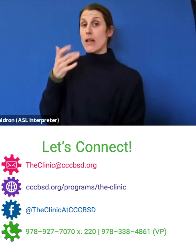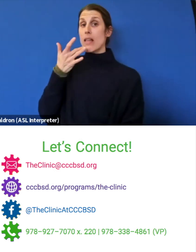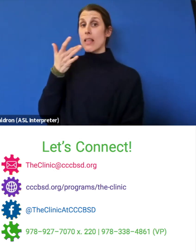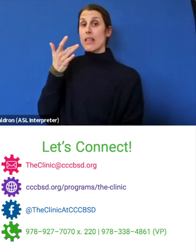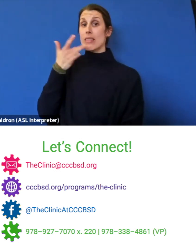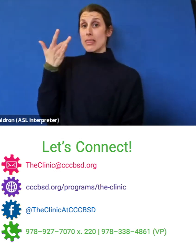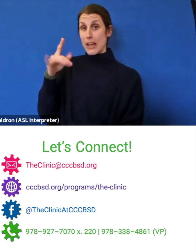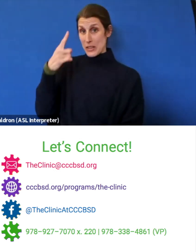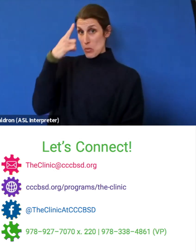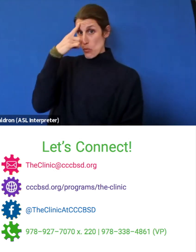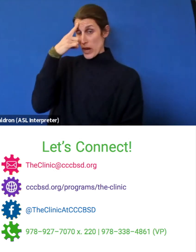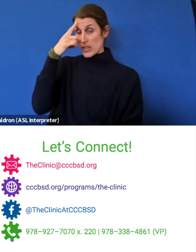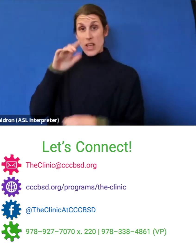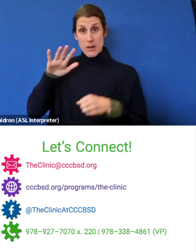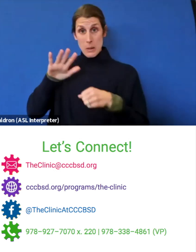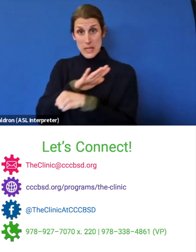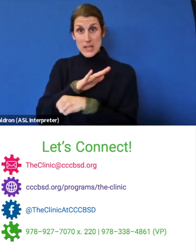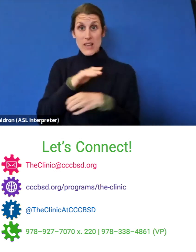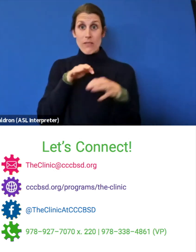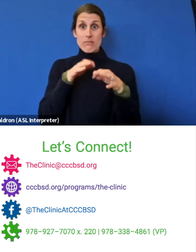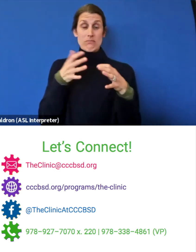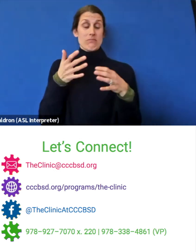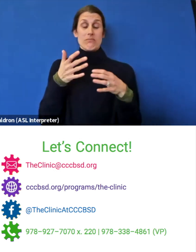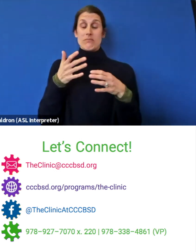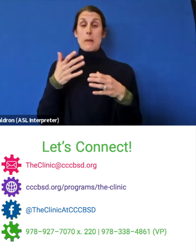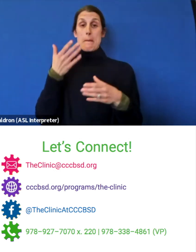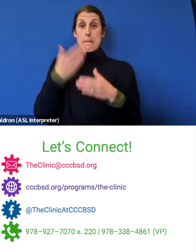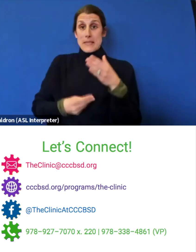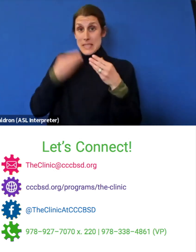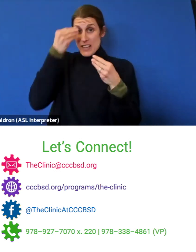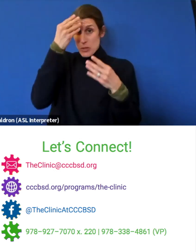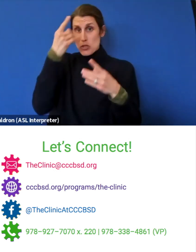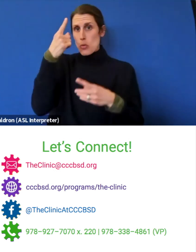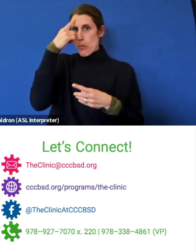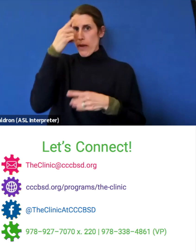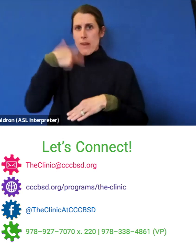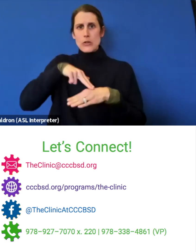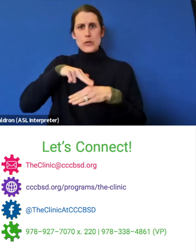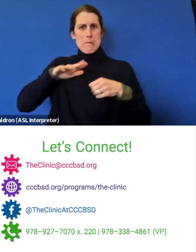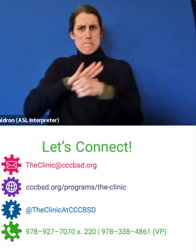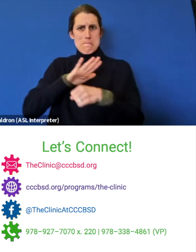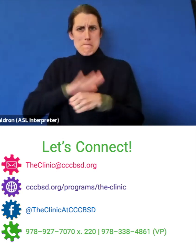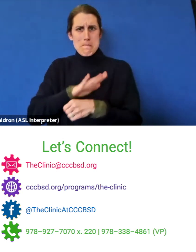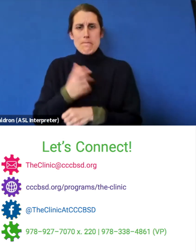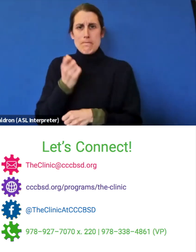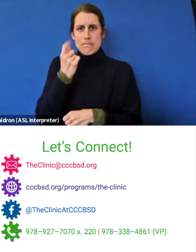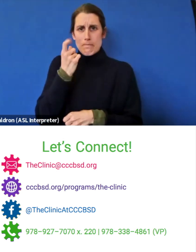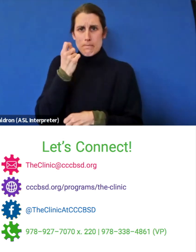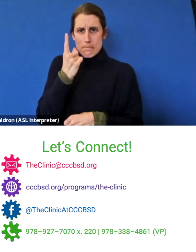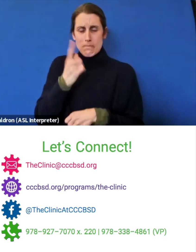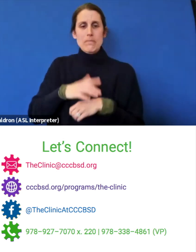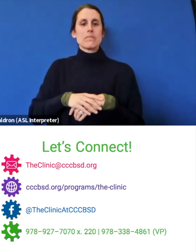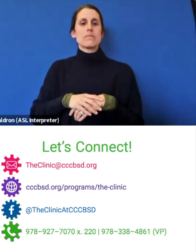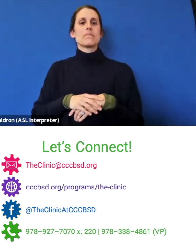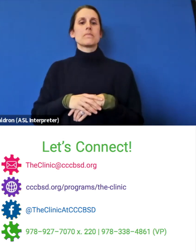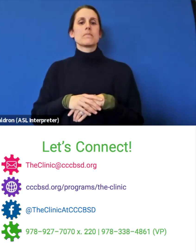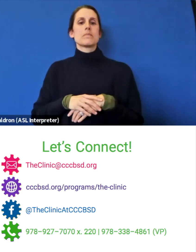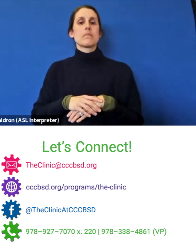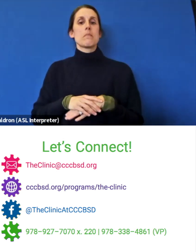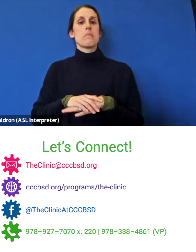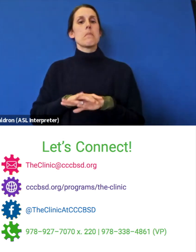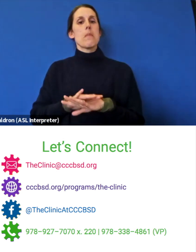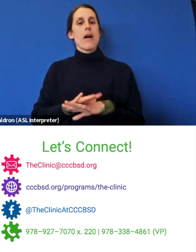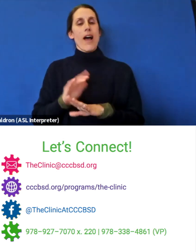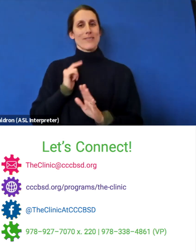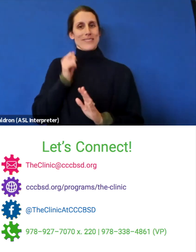isn't so great. However, I read a paper yesterday that talked about how children who grew up in